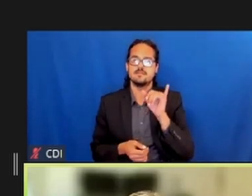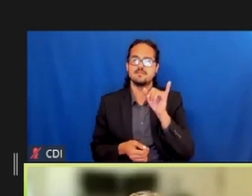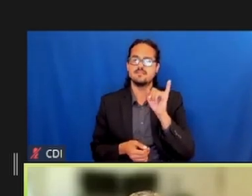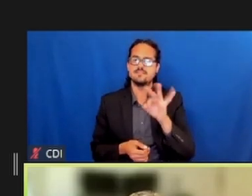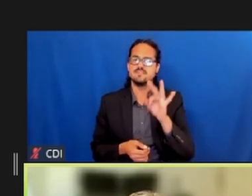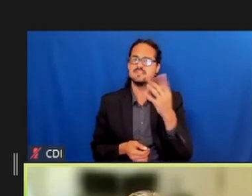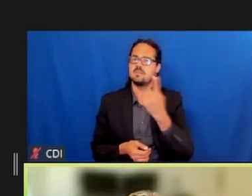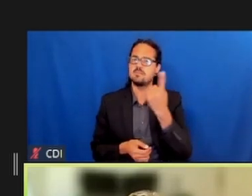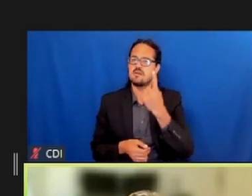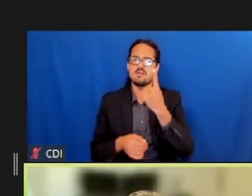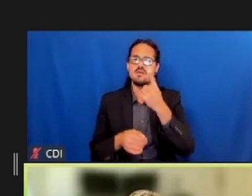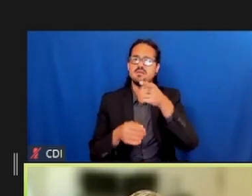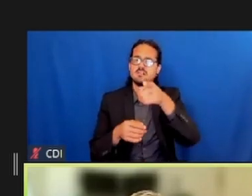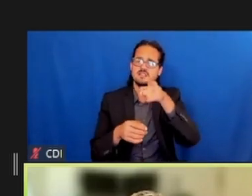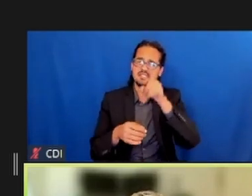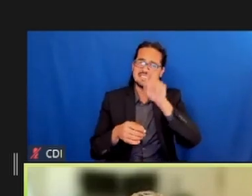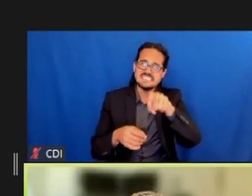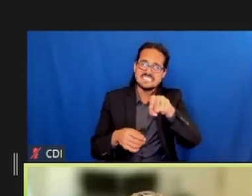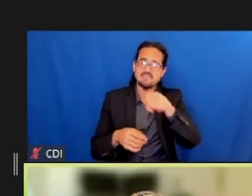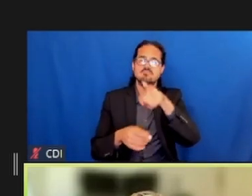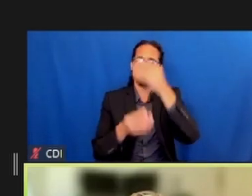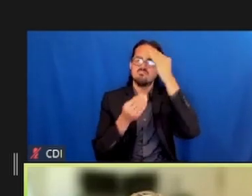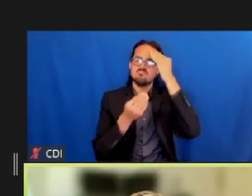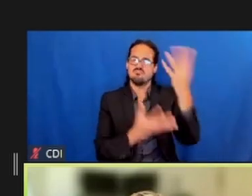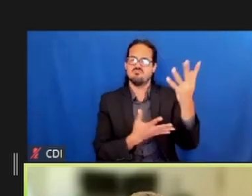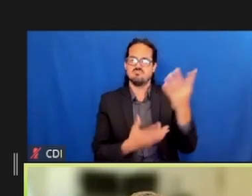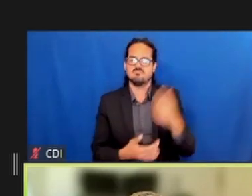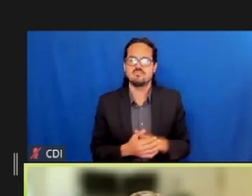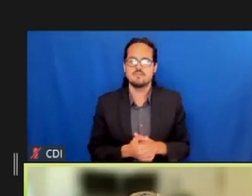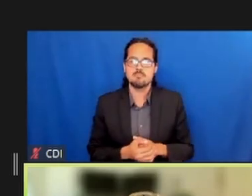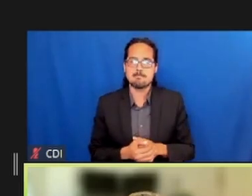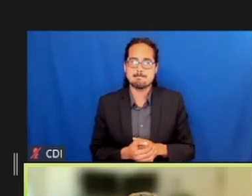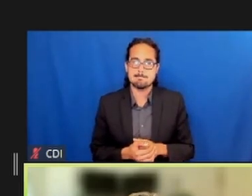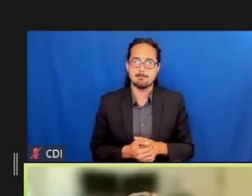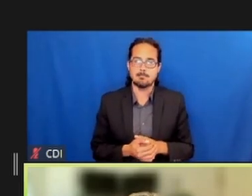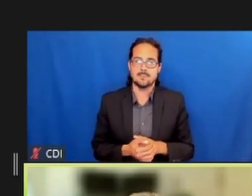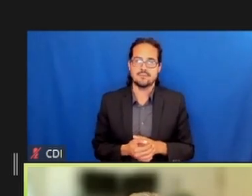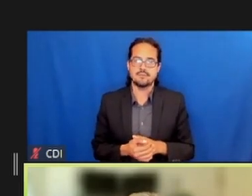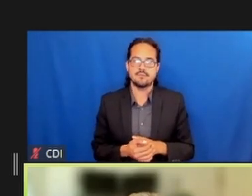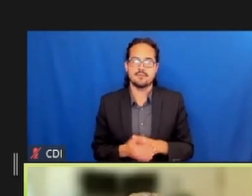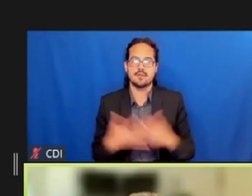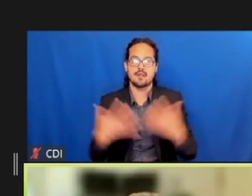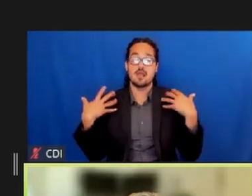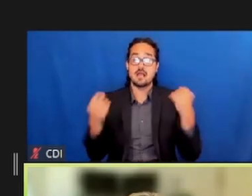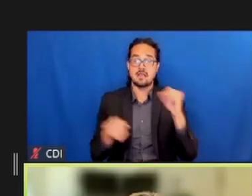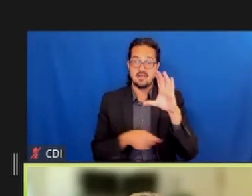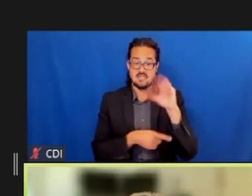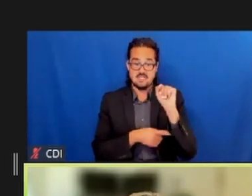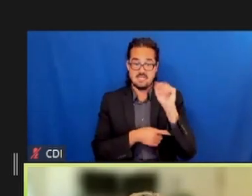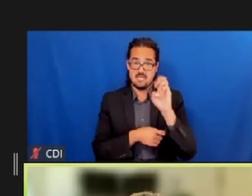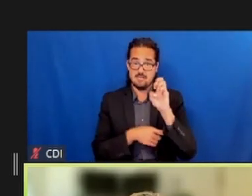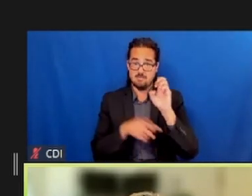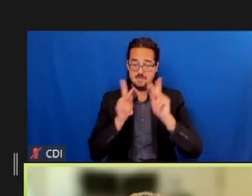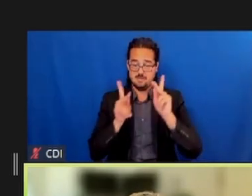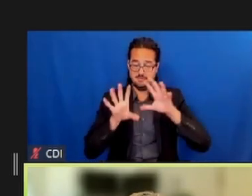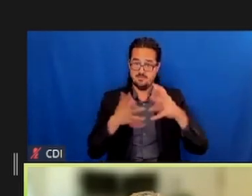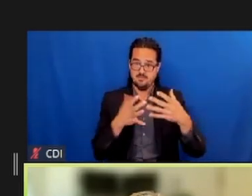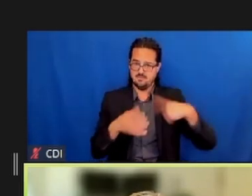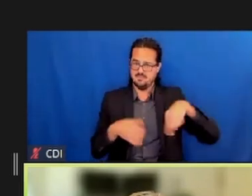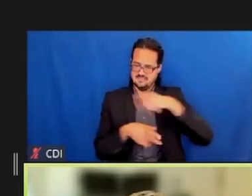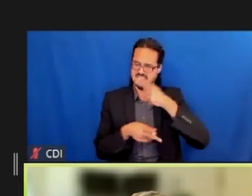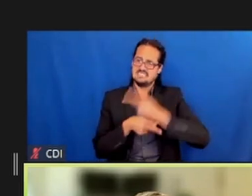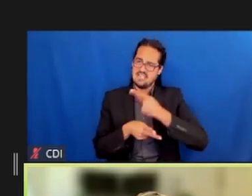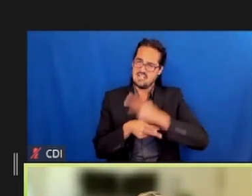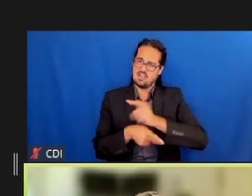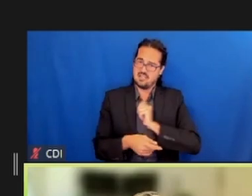are taking steps to practice some healthcare for themselves, some self-care for themselves. Many healthcare workers that I